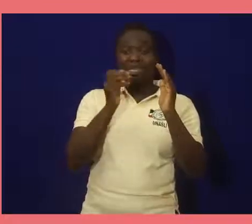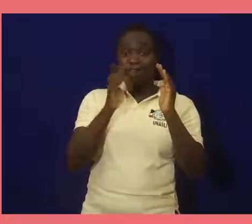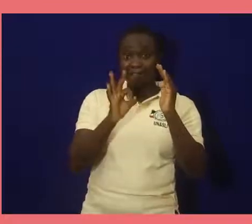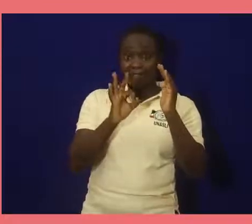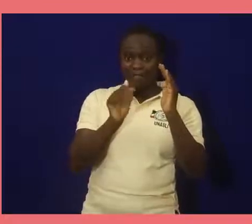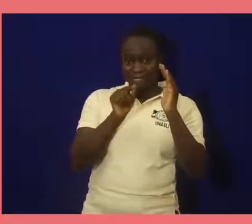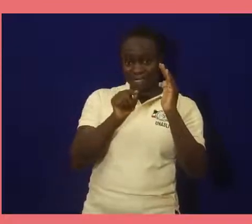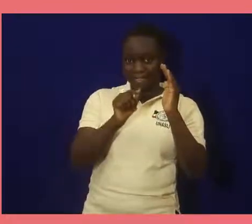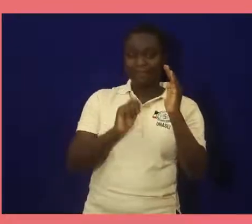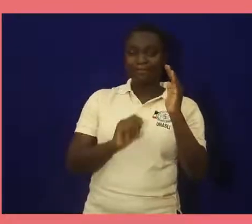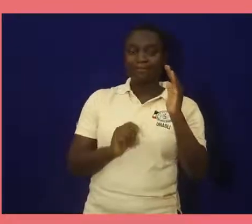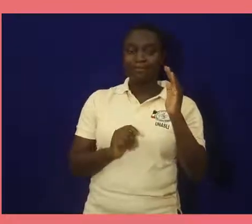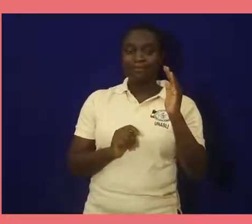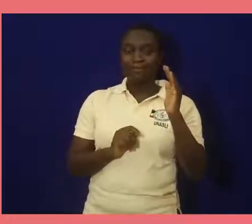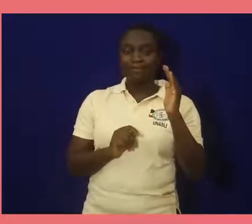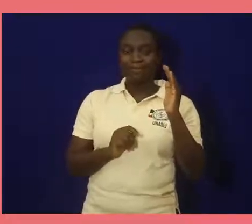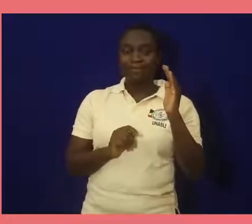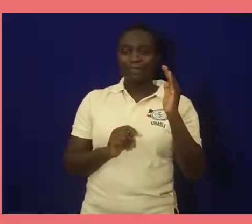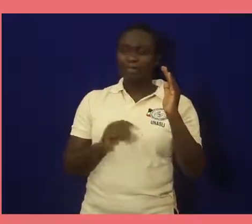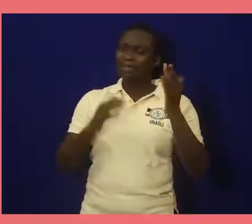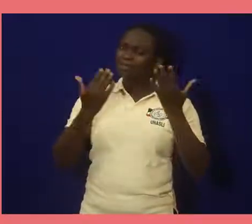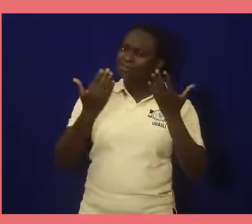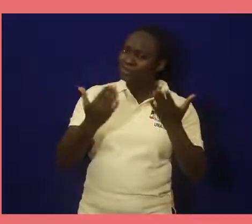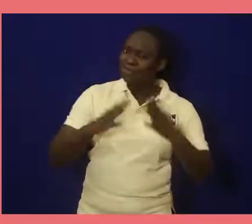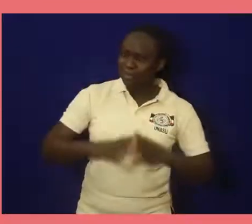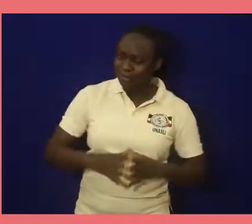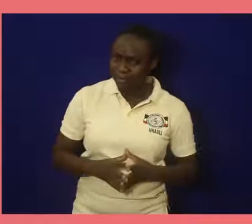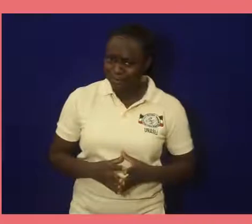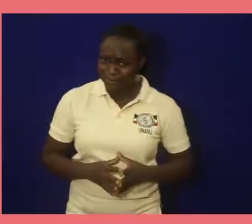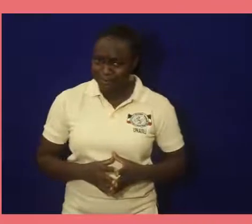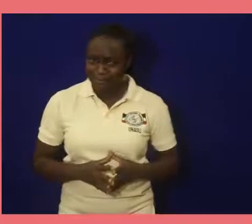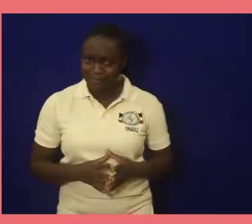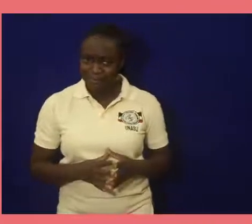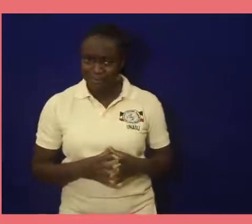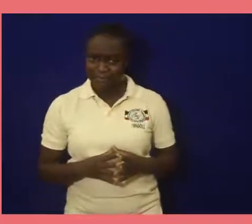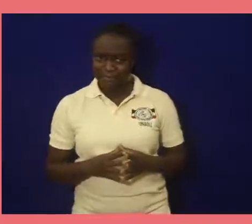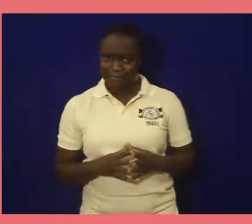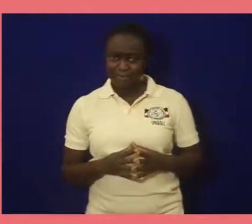We shall label that one as F. Now,